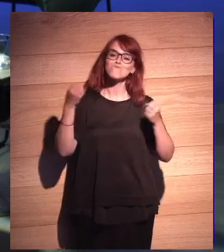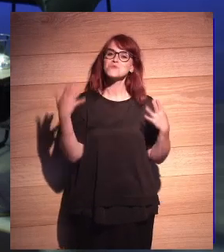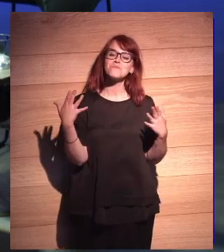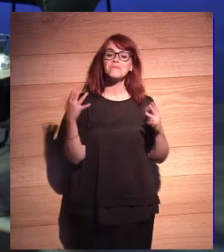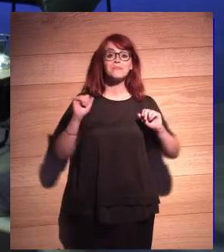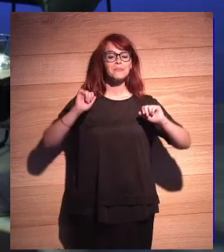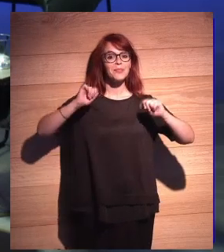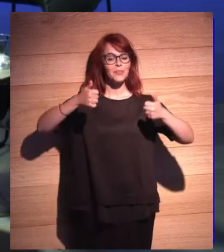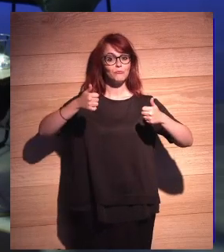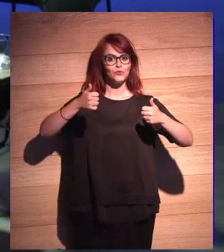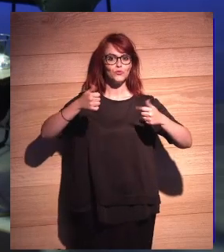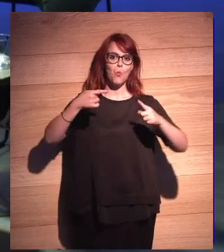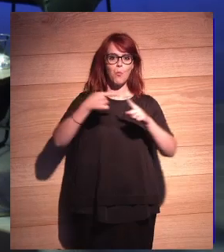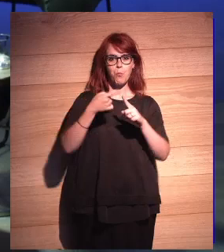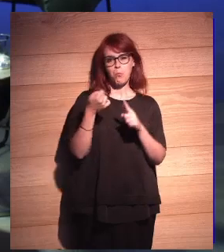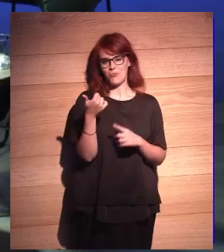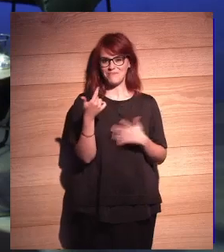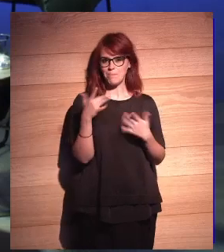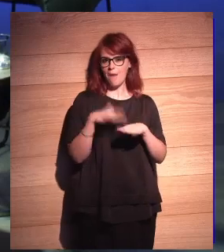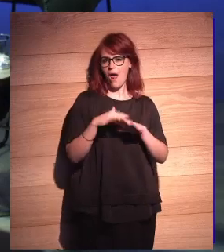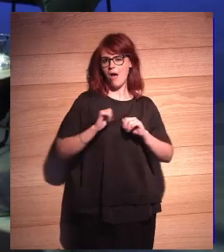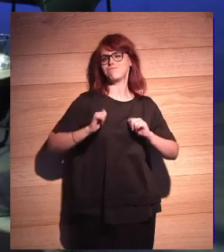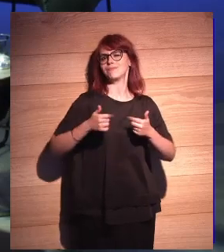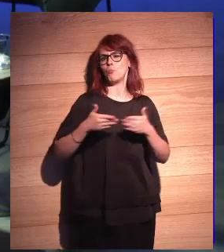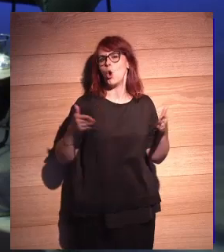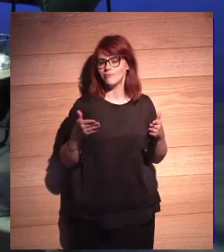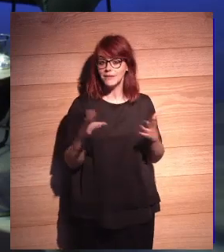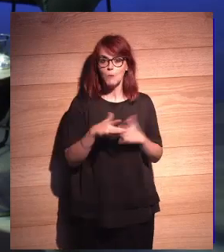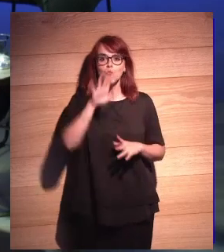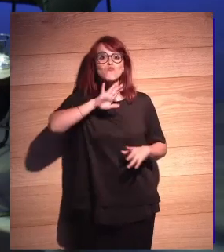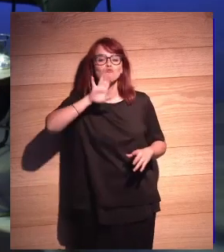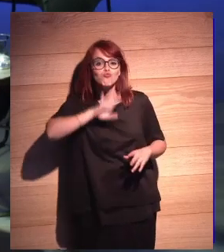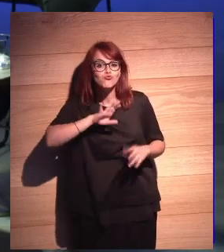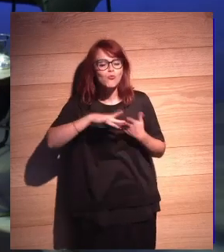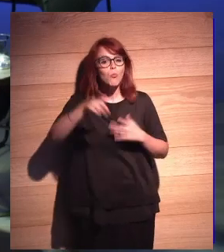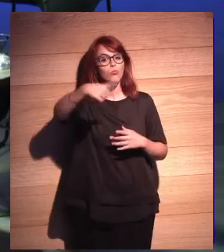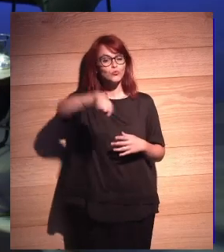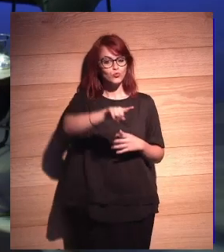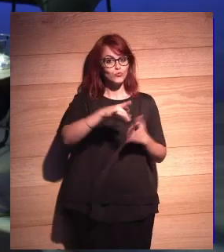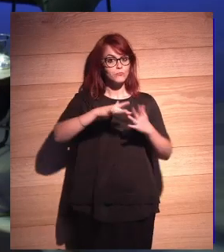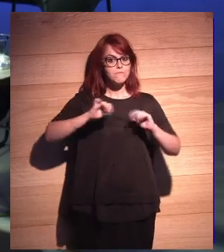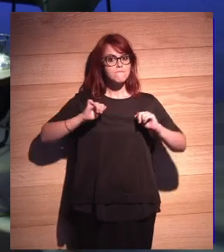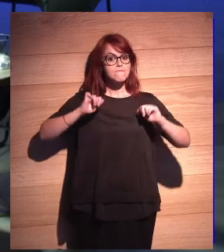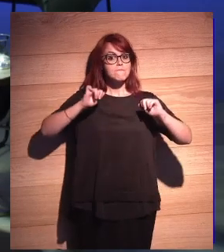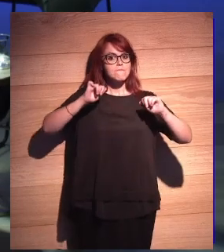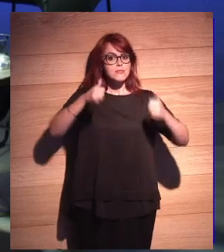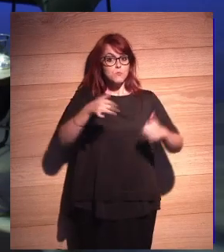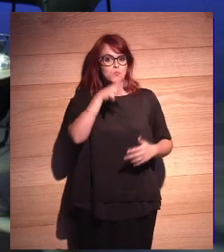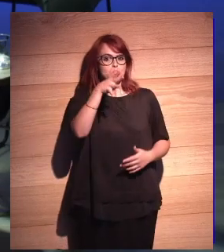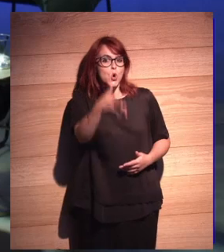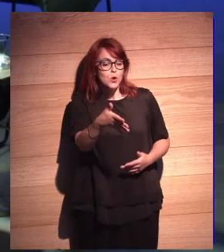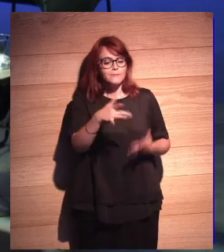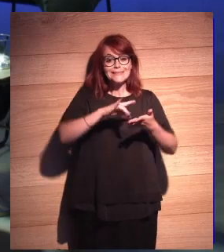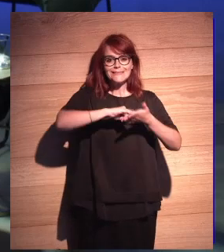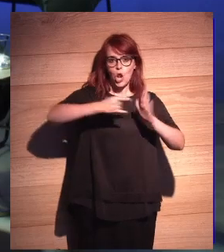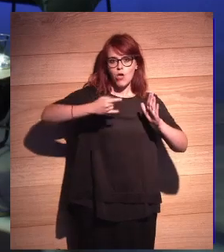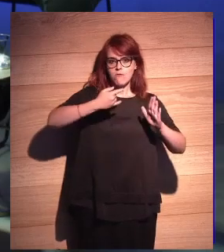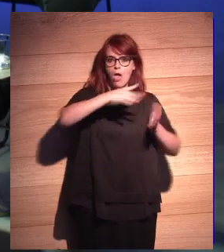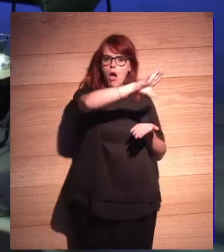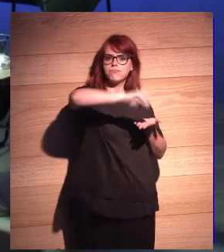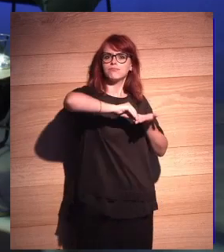digital technologies for producing her art. To start this panel, I would like to ask you